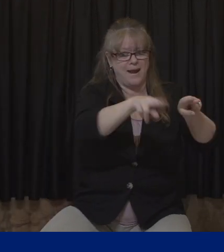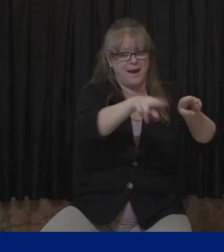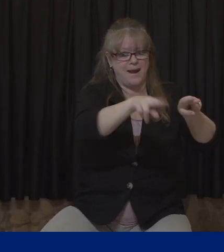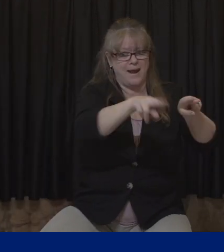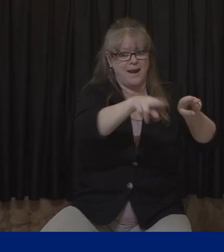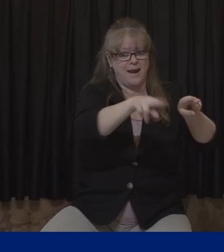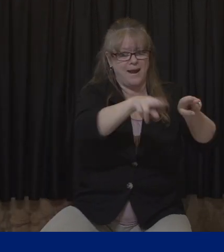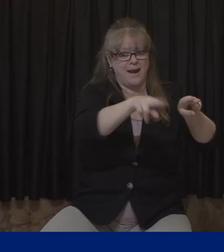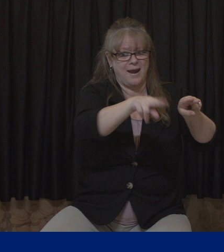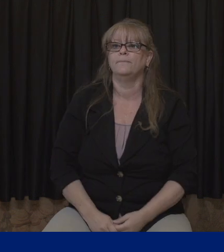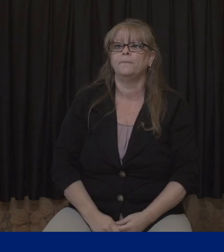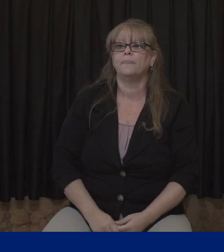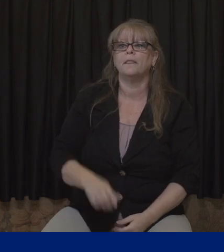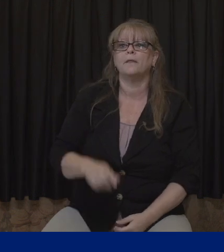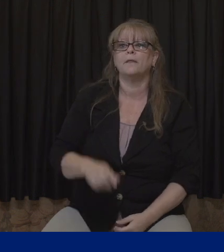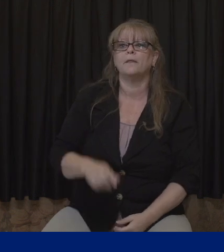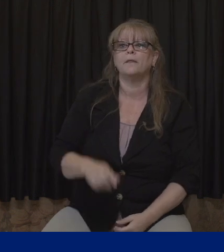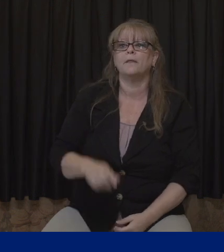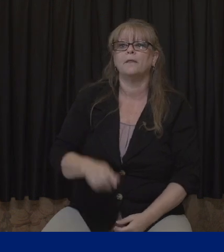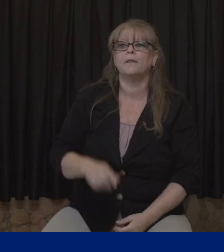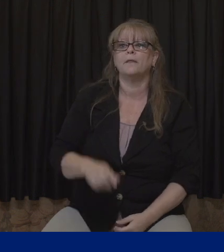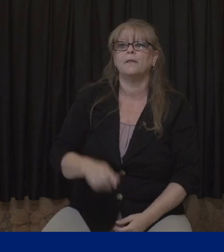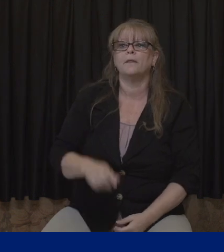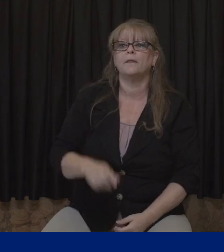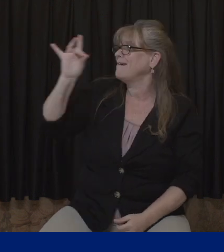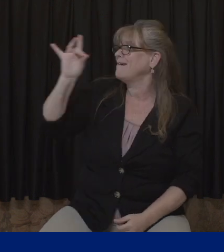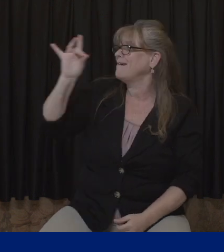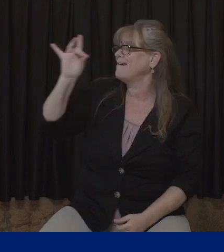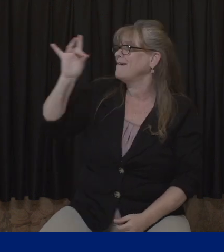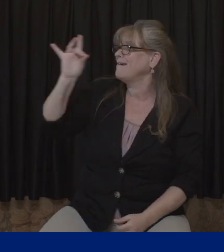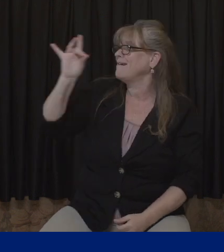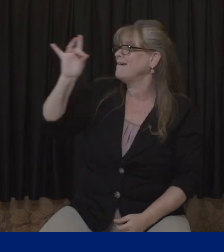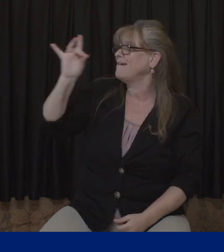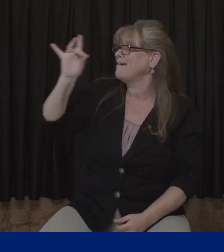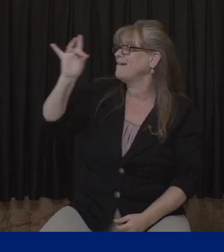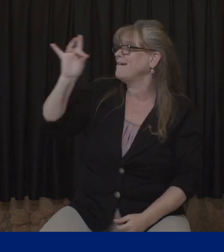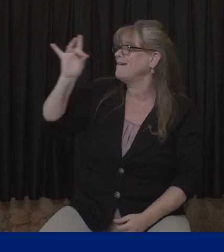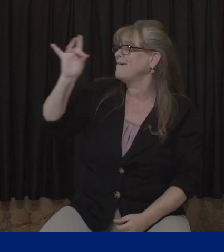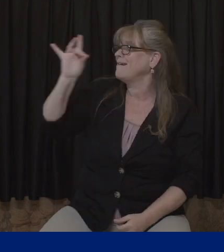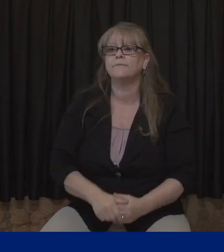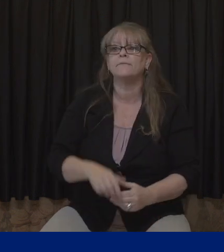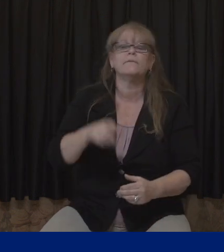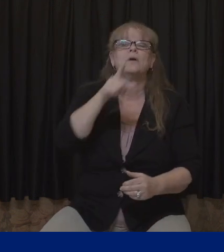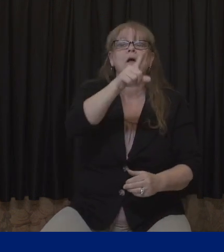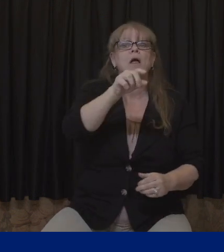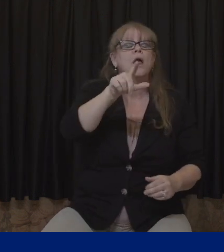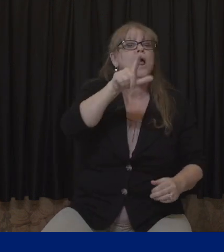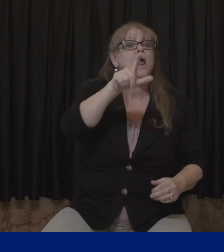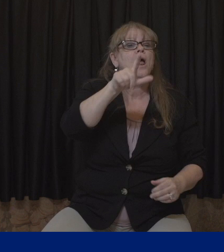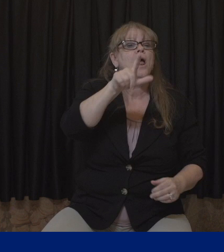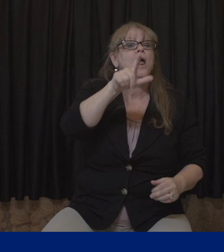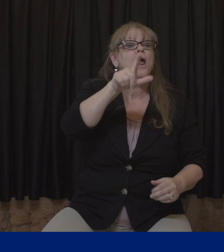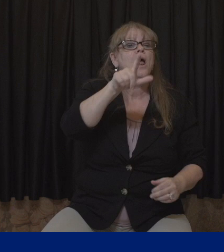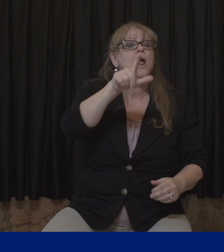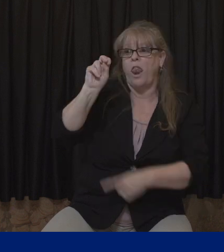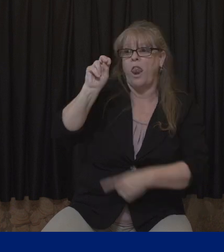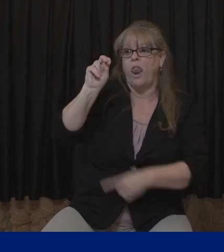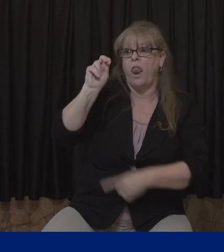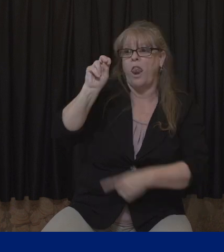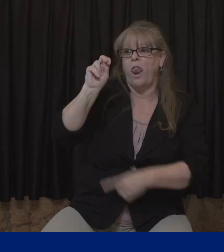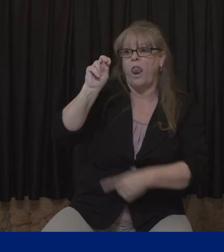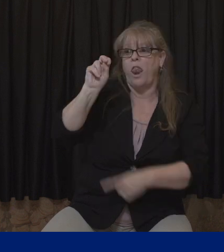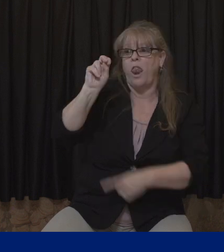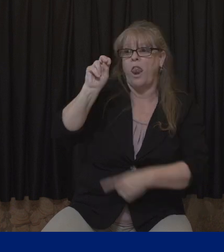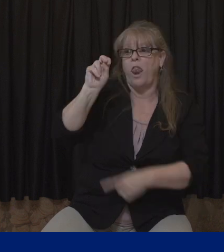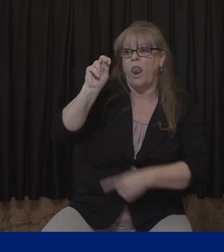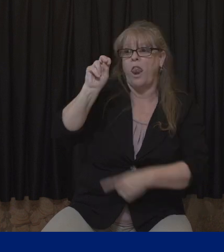successfully recruited healthcare workforce, hundreds of new workers licensed by our state licensing agency, DORA. In addition, hundreds of volunteers